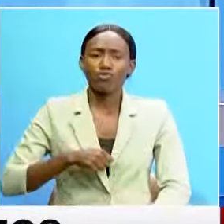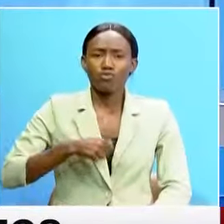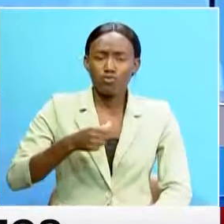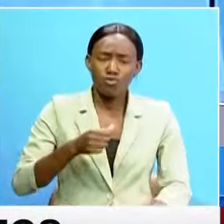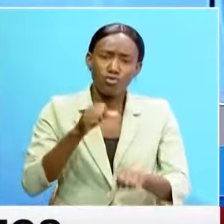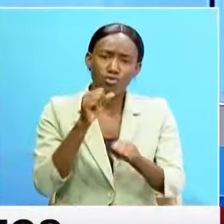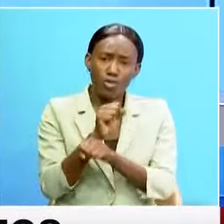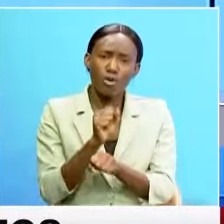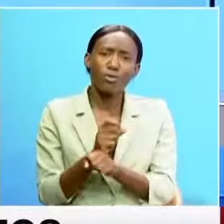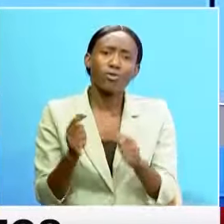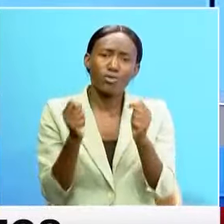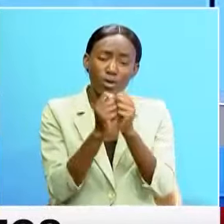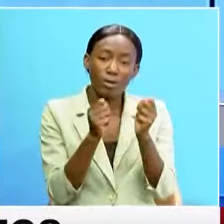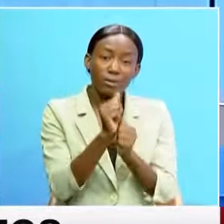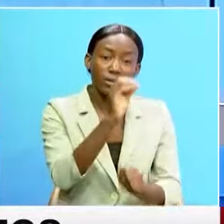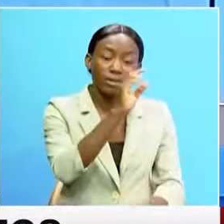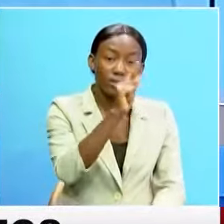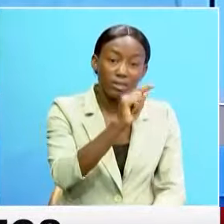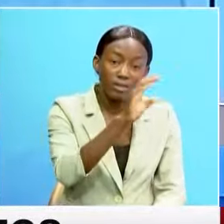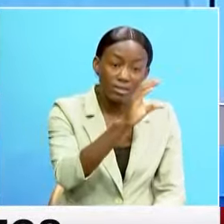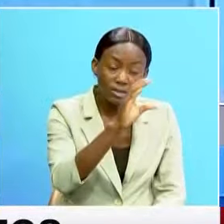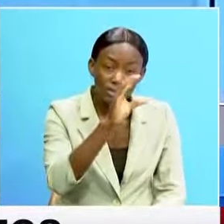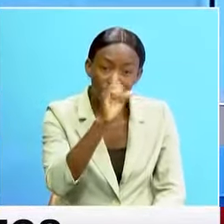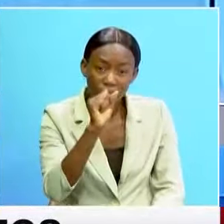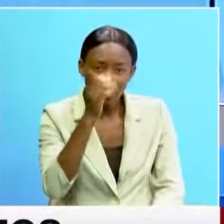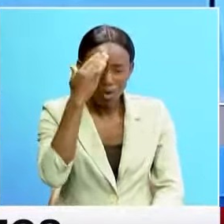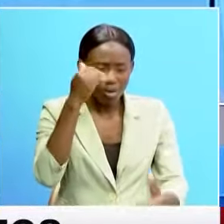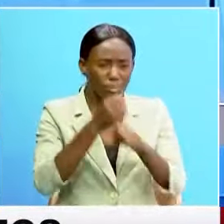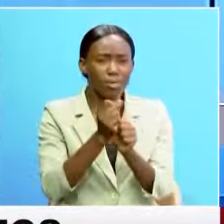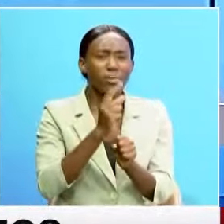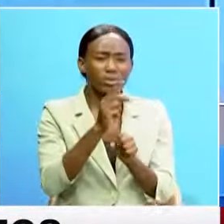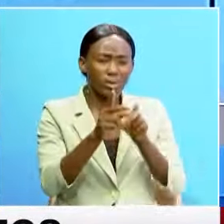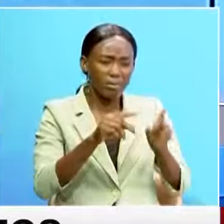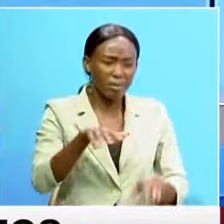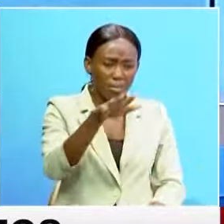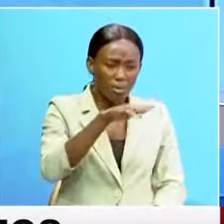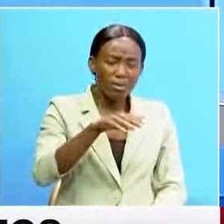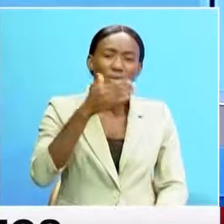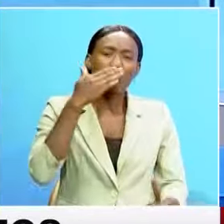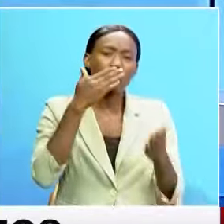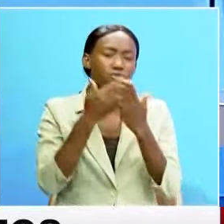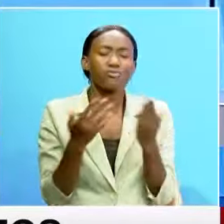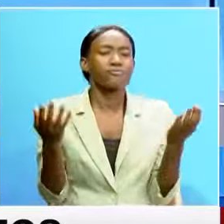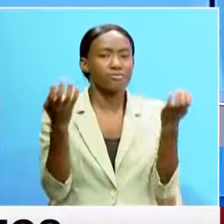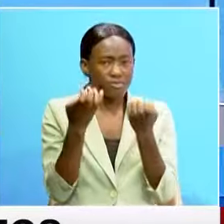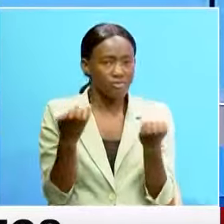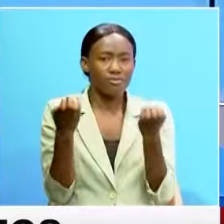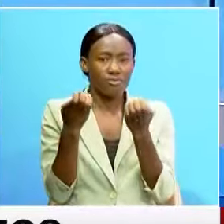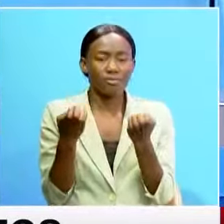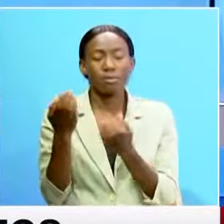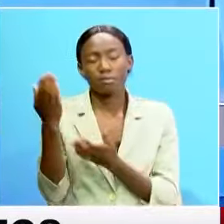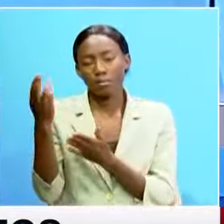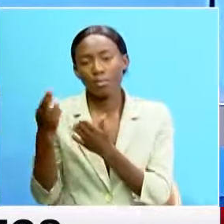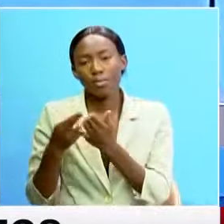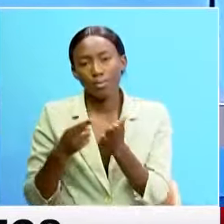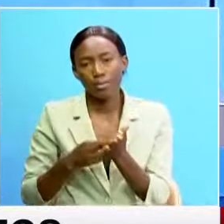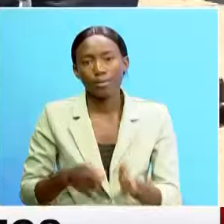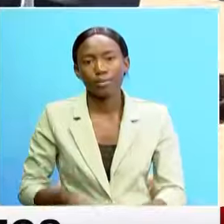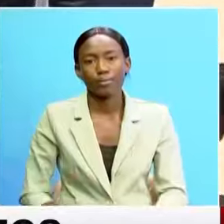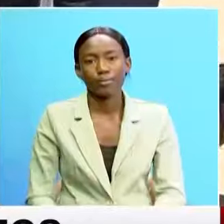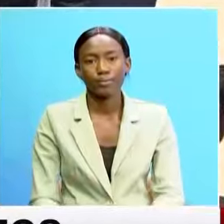with ZCS in ensuring that inmates have a humane living environment. Details in the following